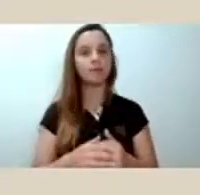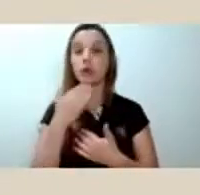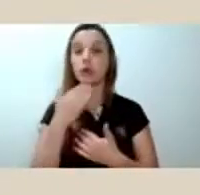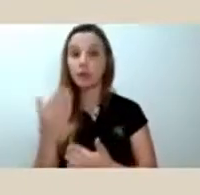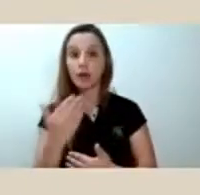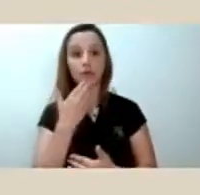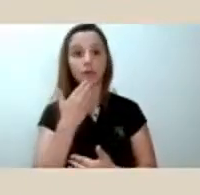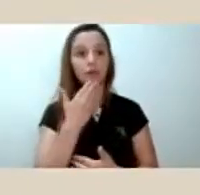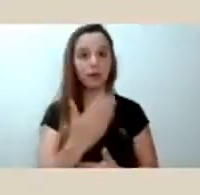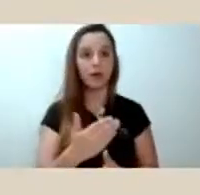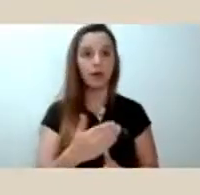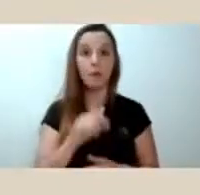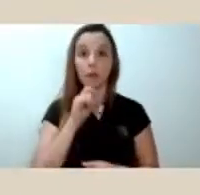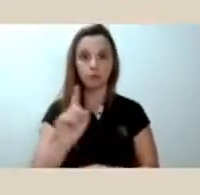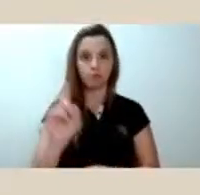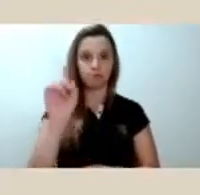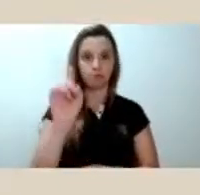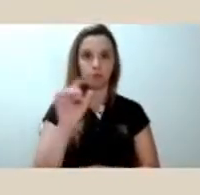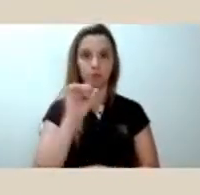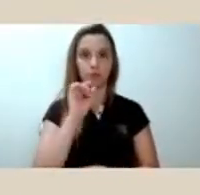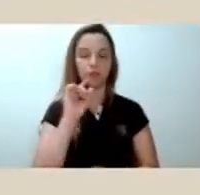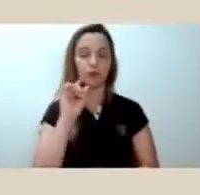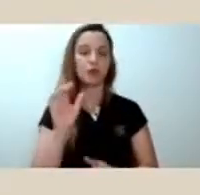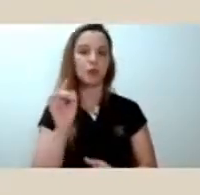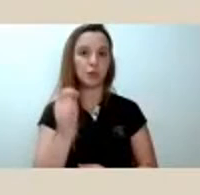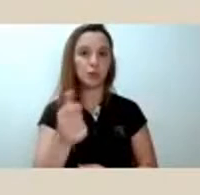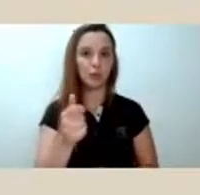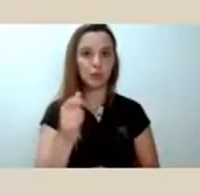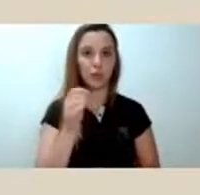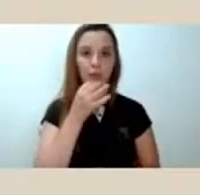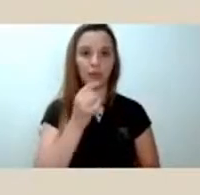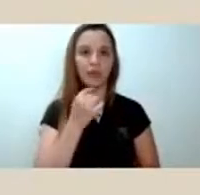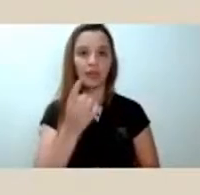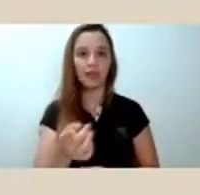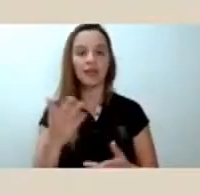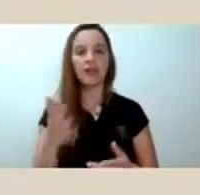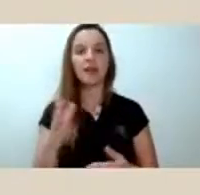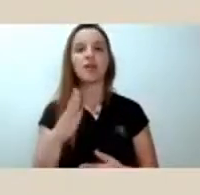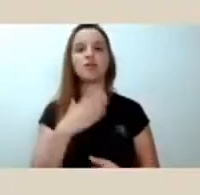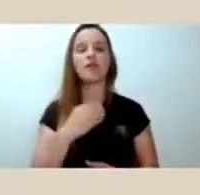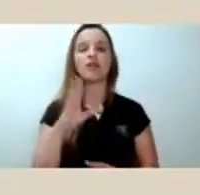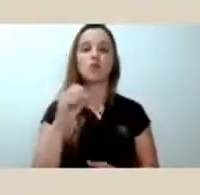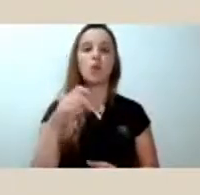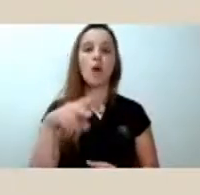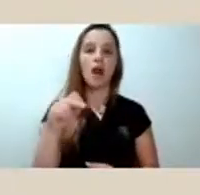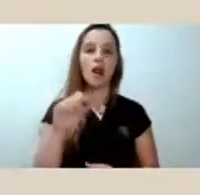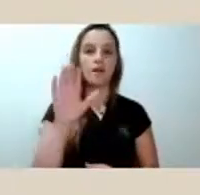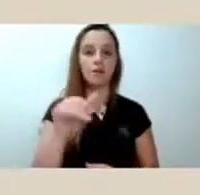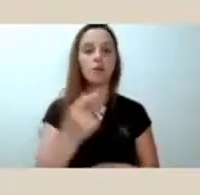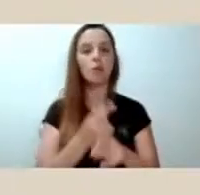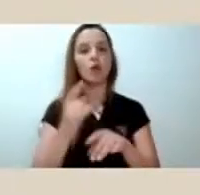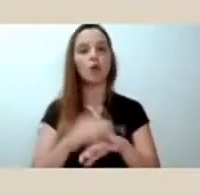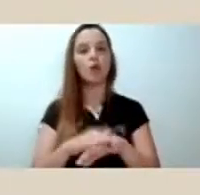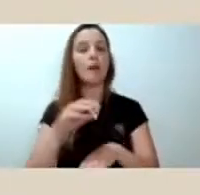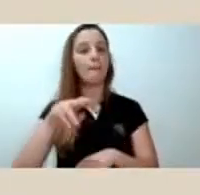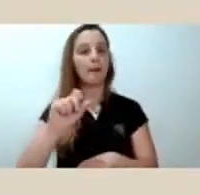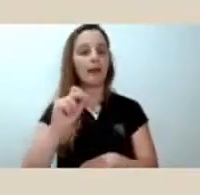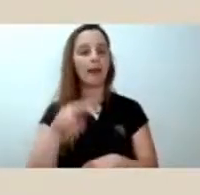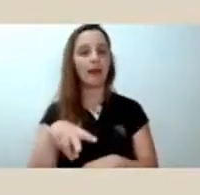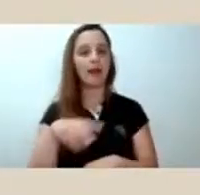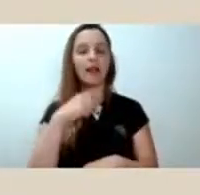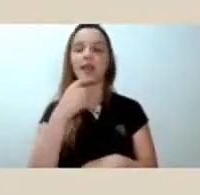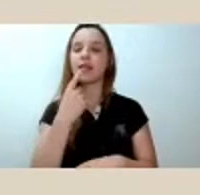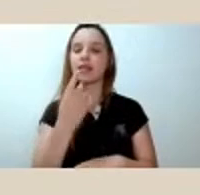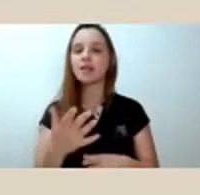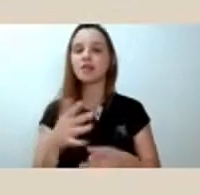interject for a second here and bring Joanna into the conversation, because Megan mentioned a very important point about structural